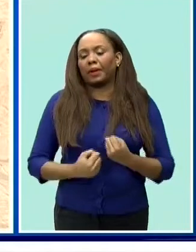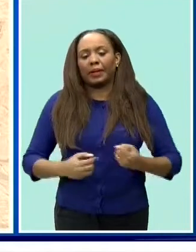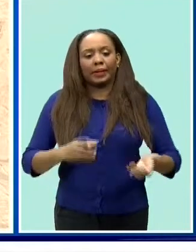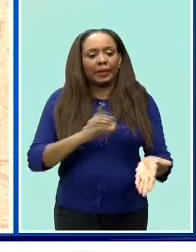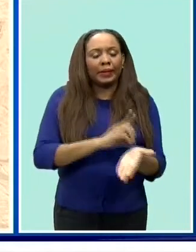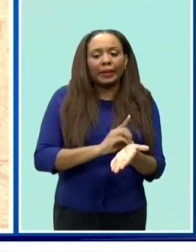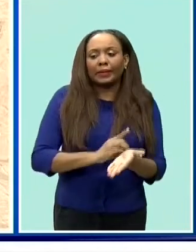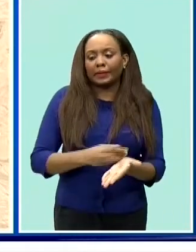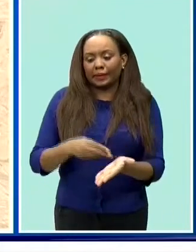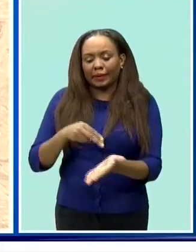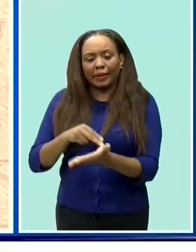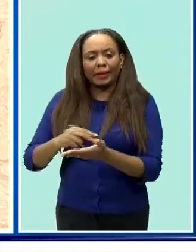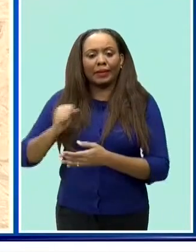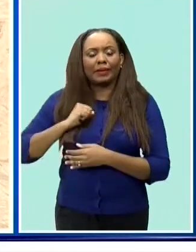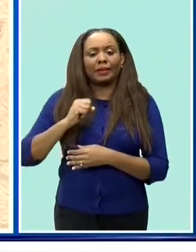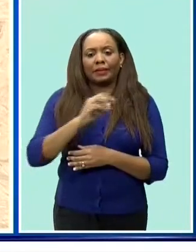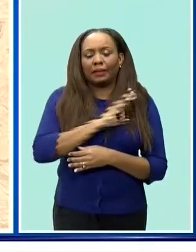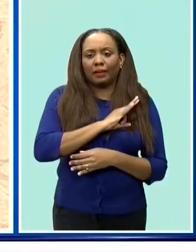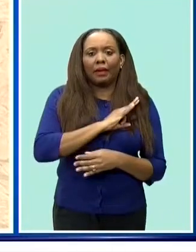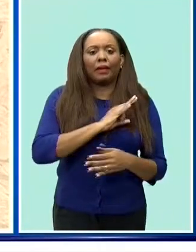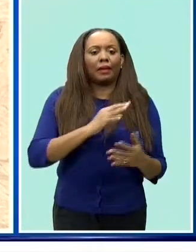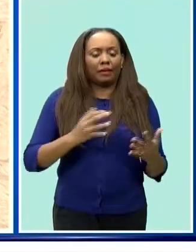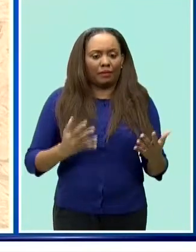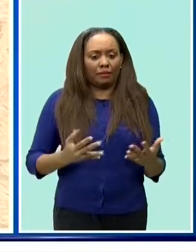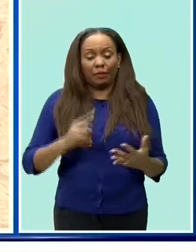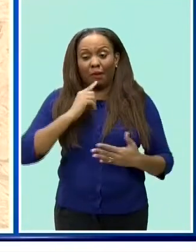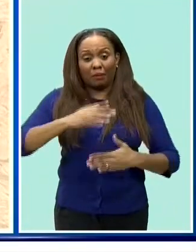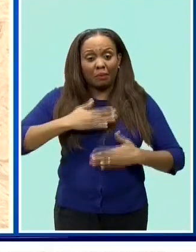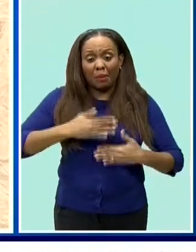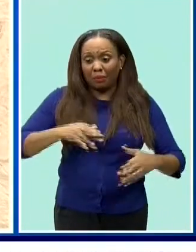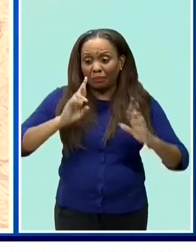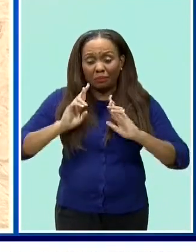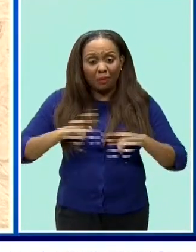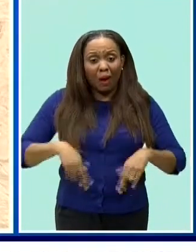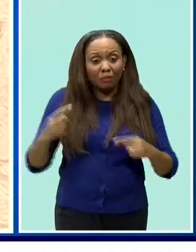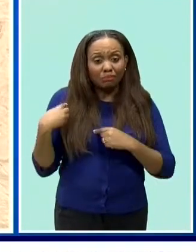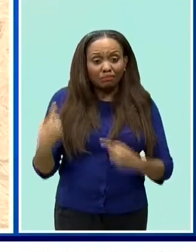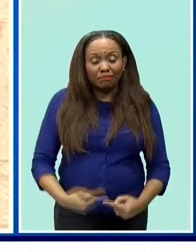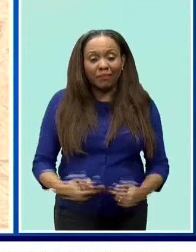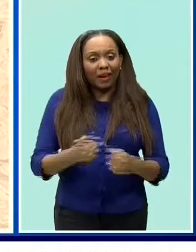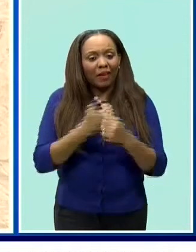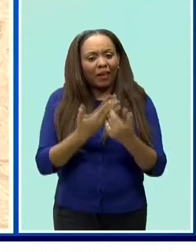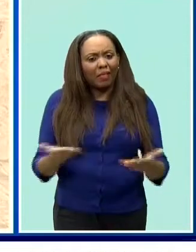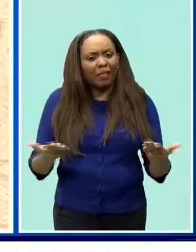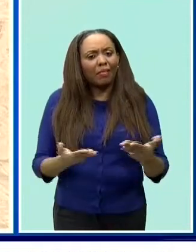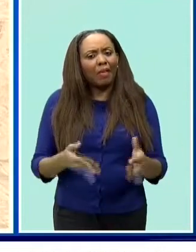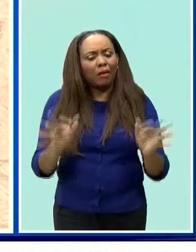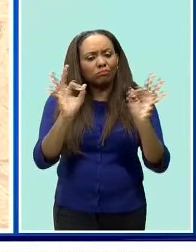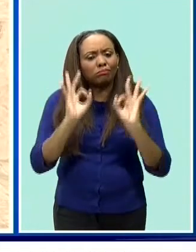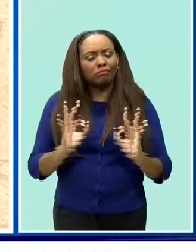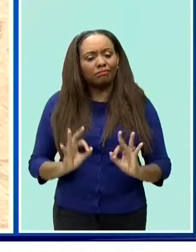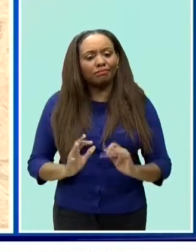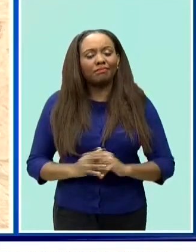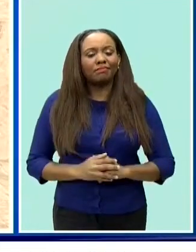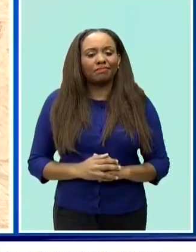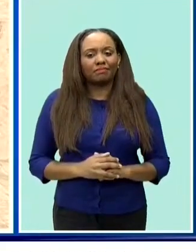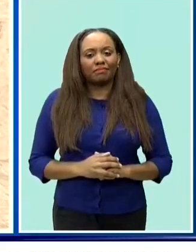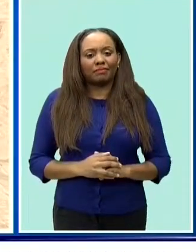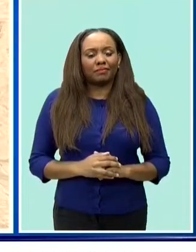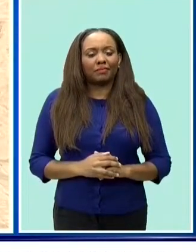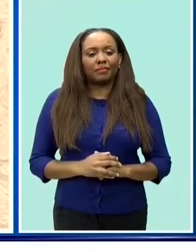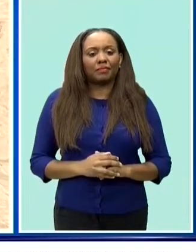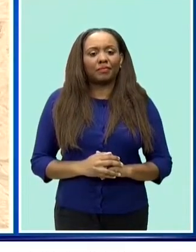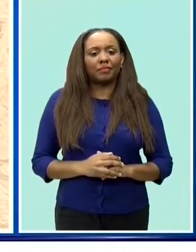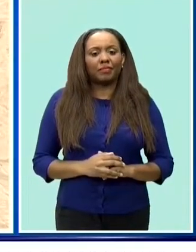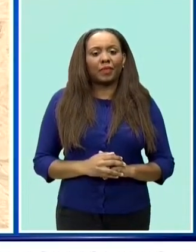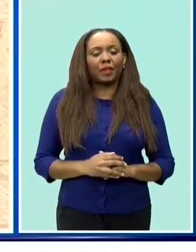and nurses and staff. And I'm happy to report that so far things are going quite well. A